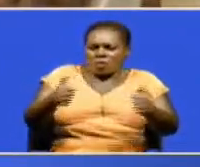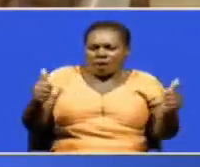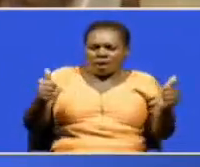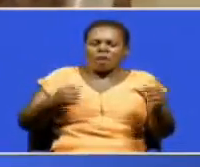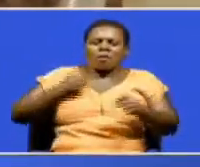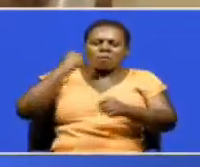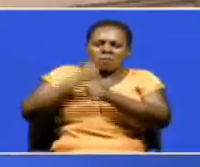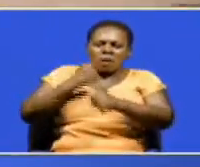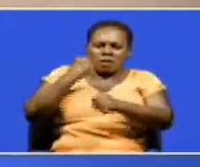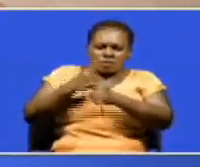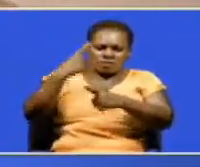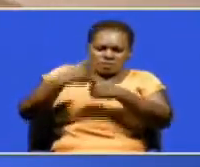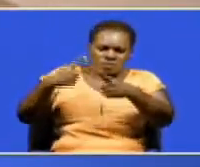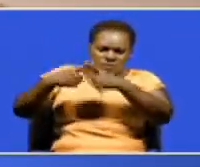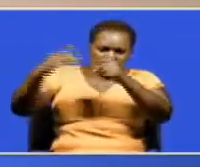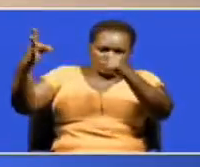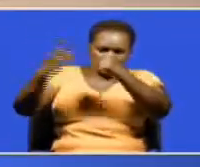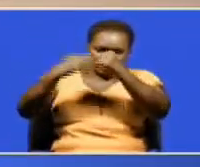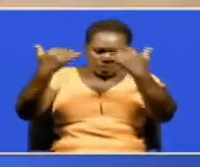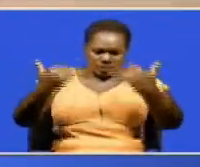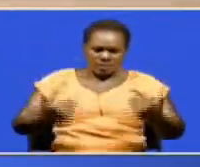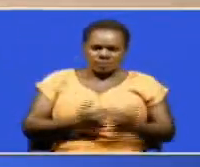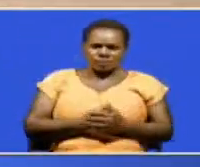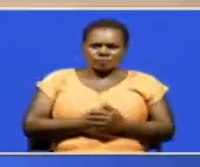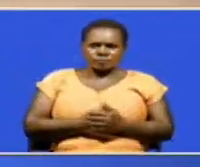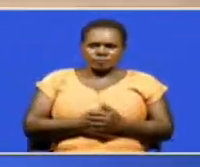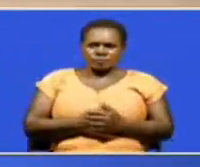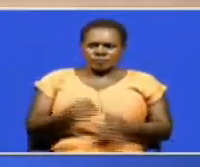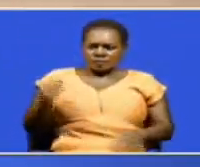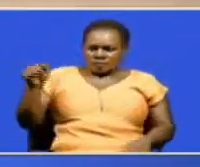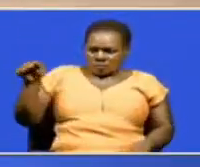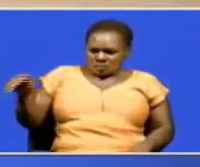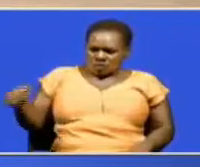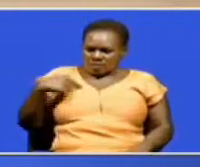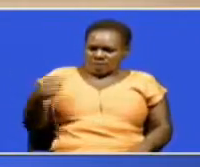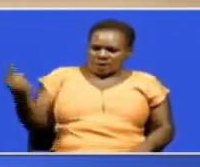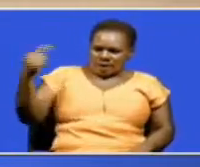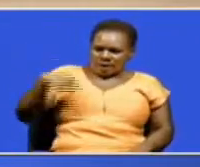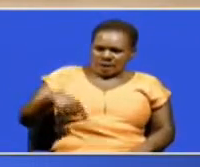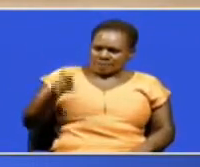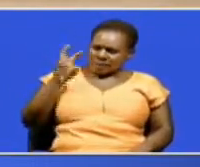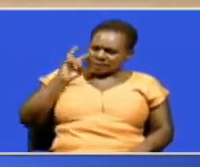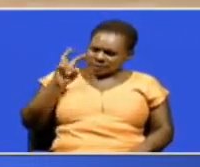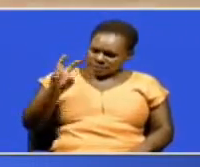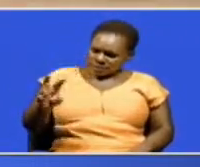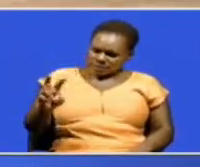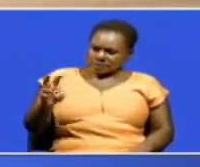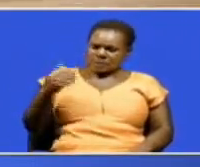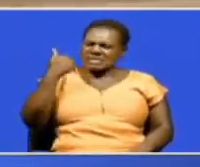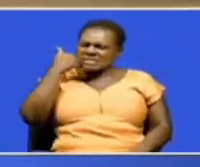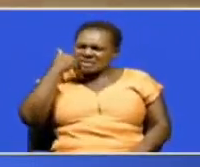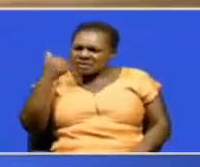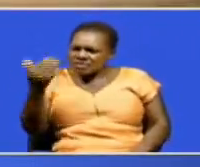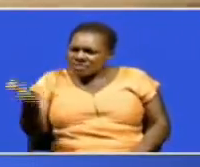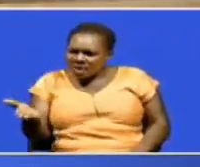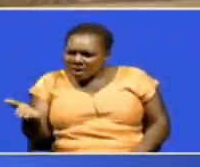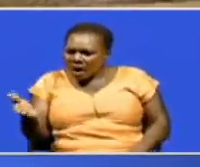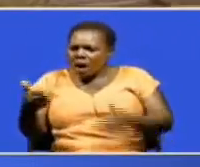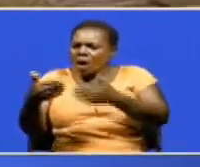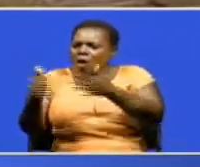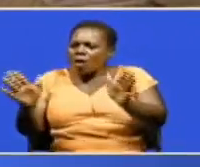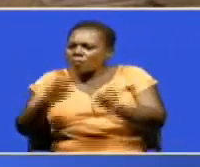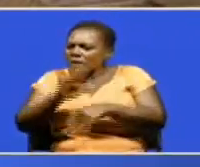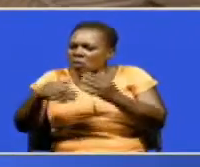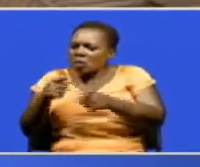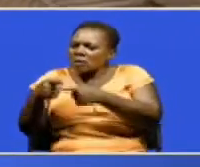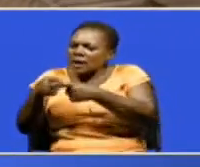been doing this job for 8 years now. When I come in the morning, first thing I must check if there's any sick animal. I must open all the